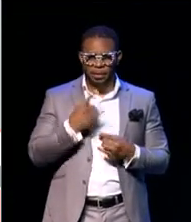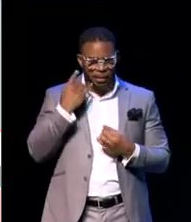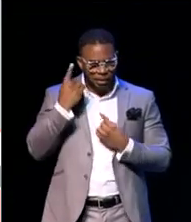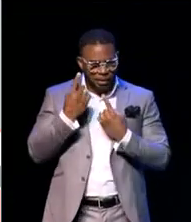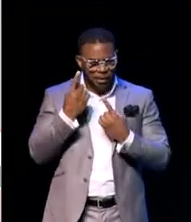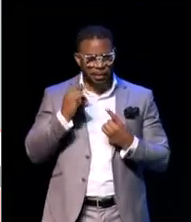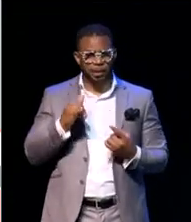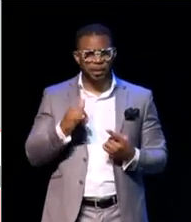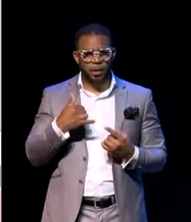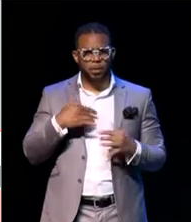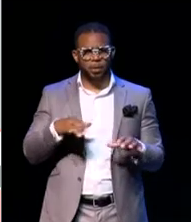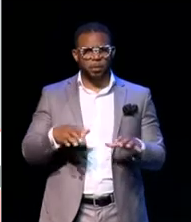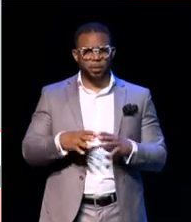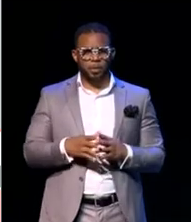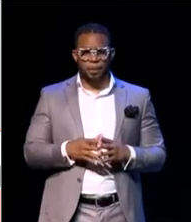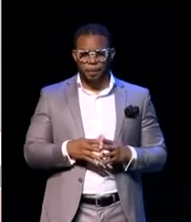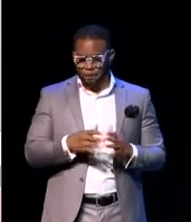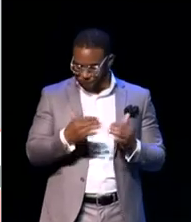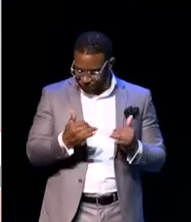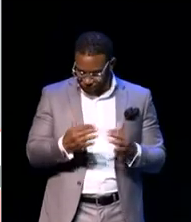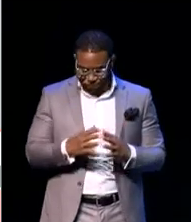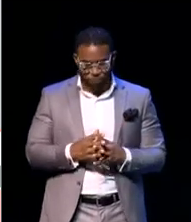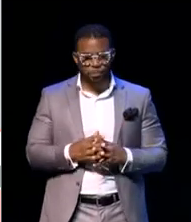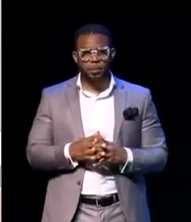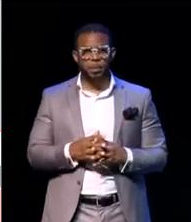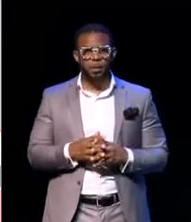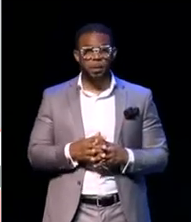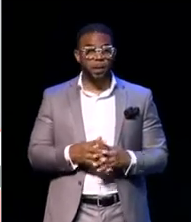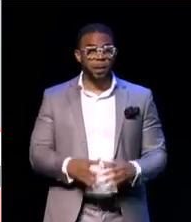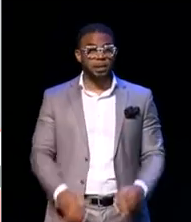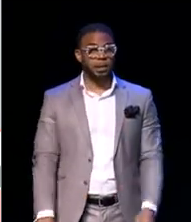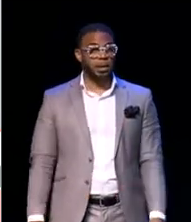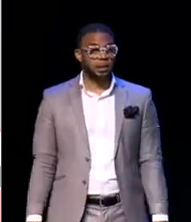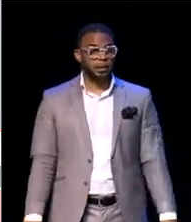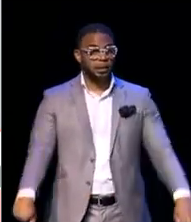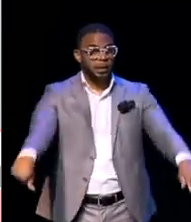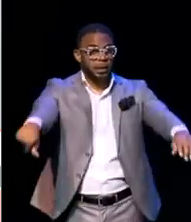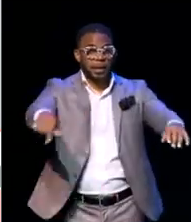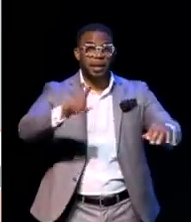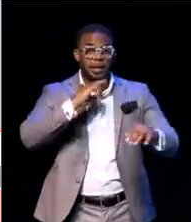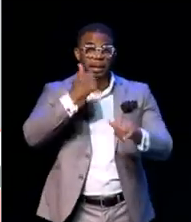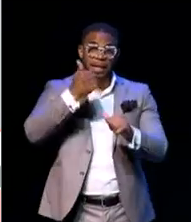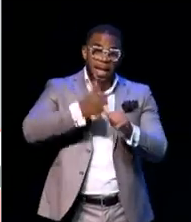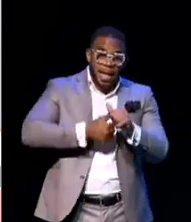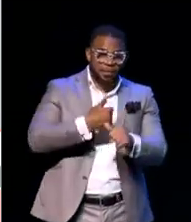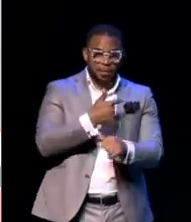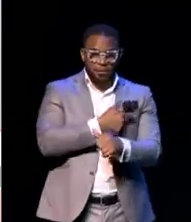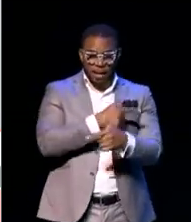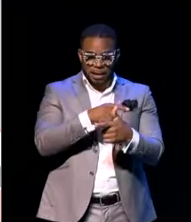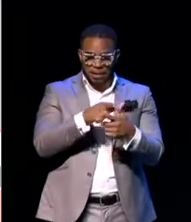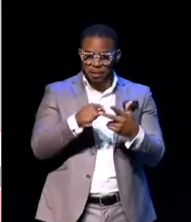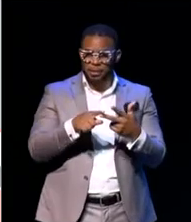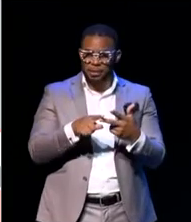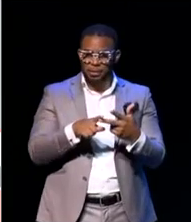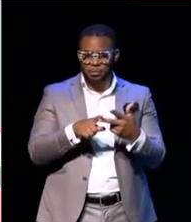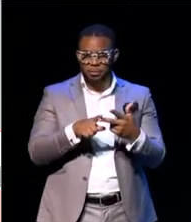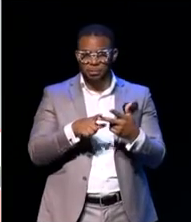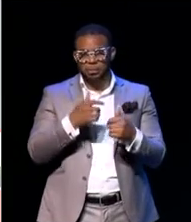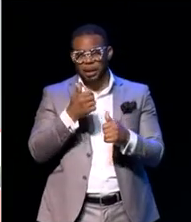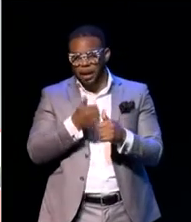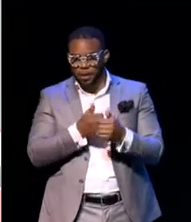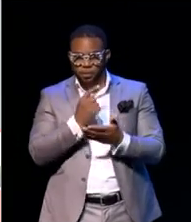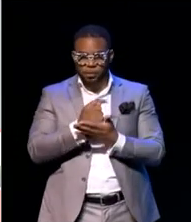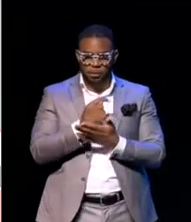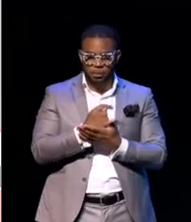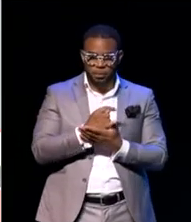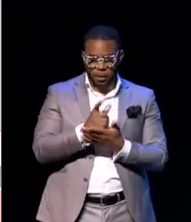that we're doing. Now, is every vaccine, and every